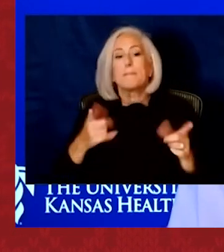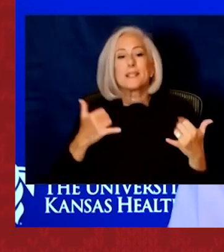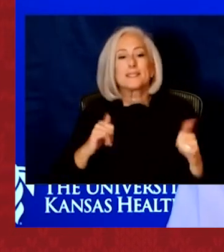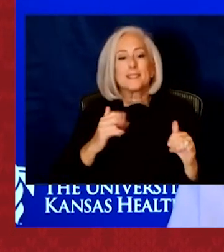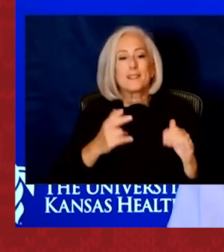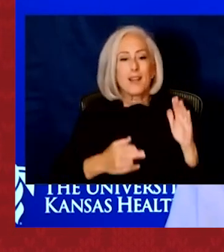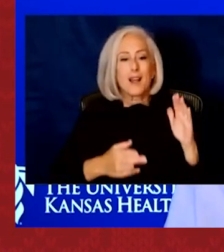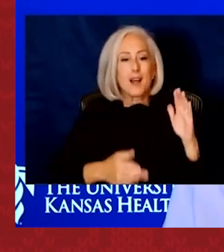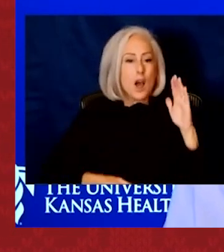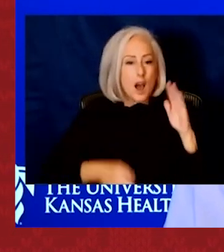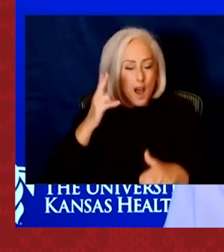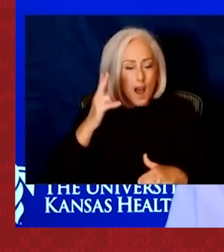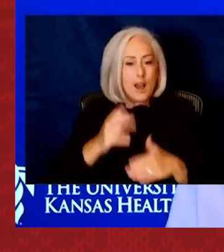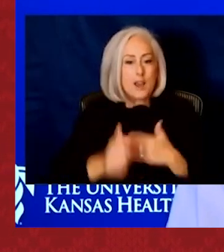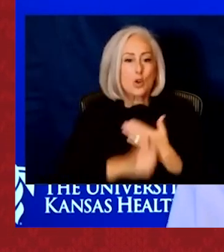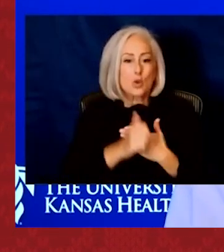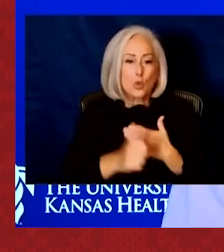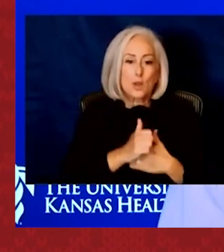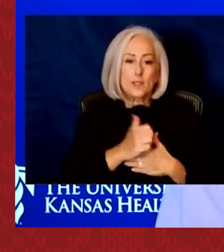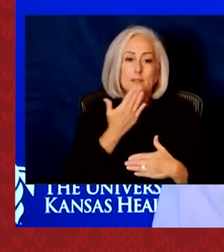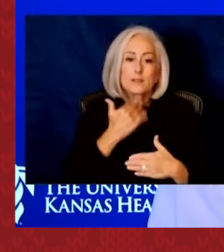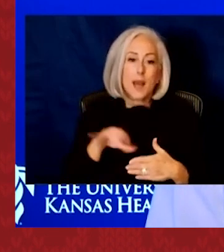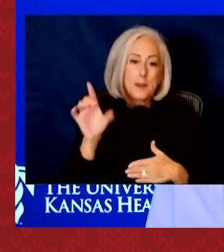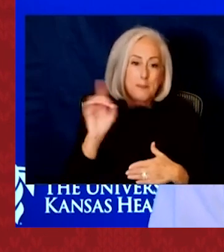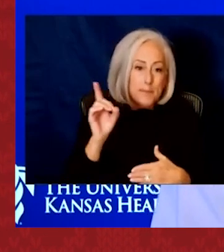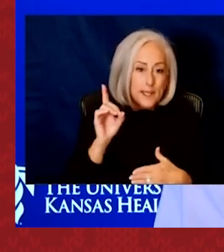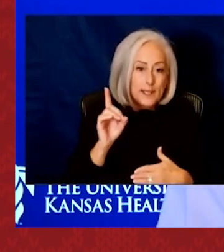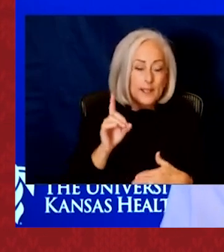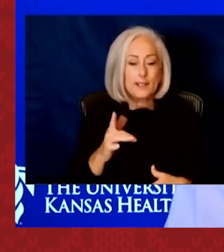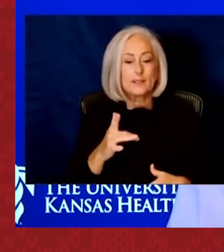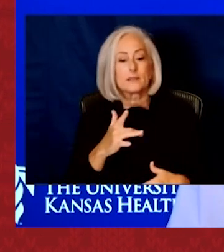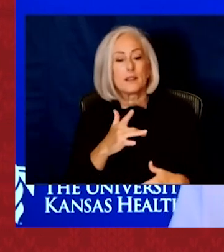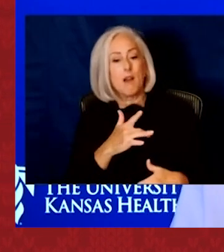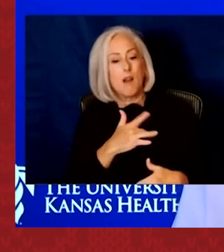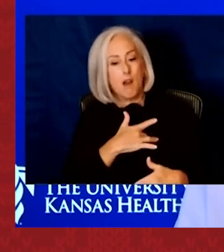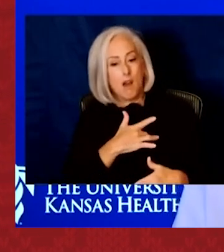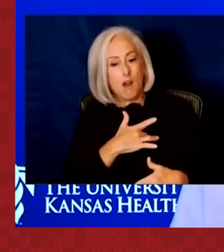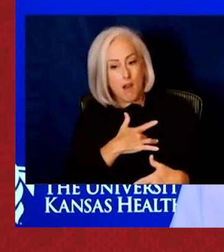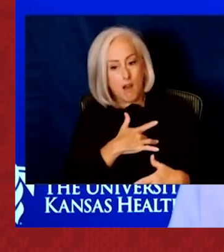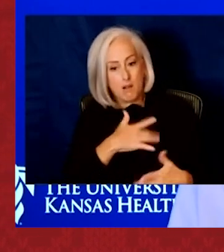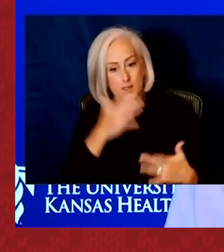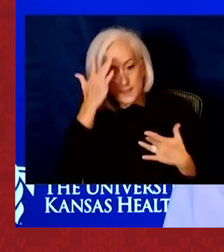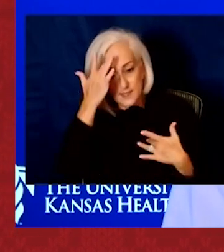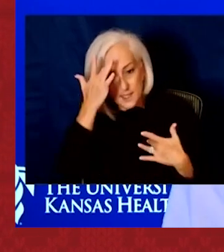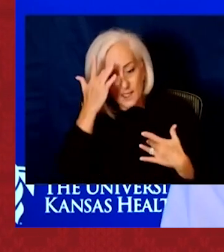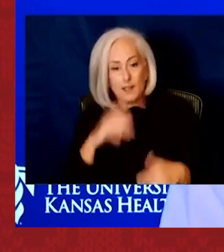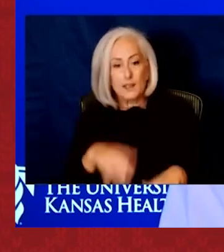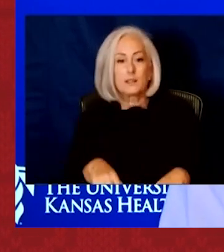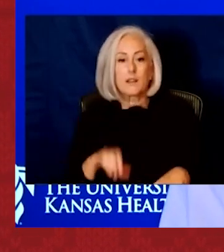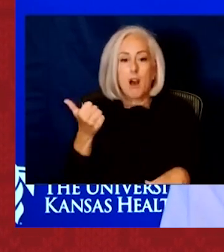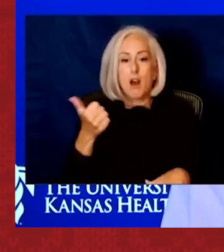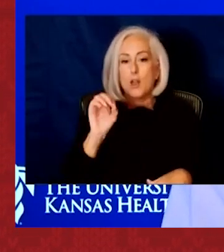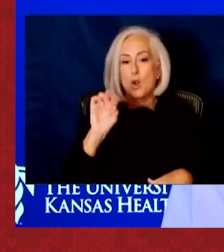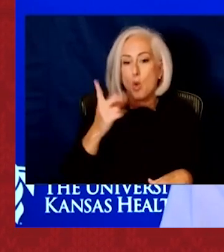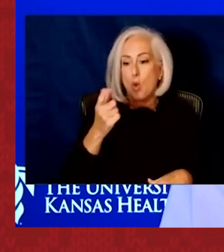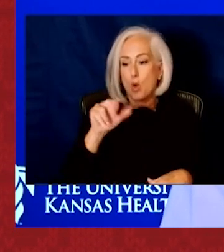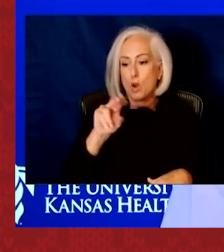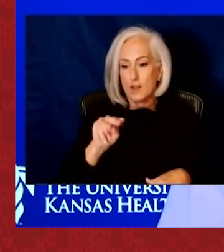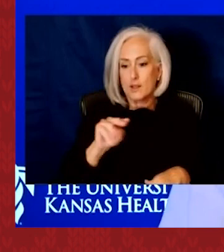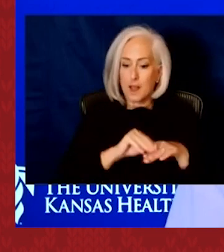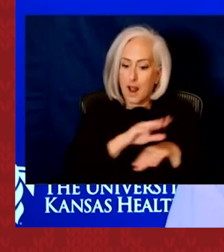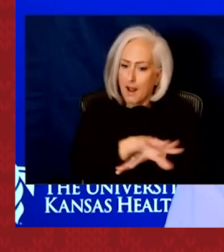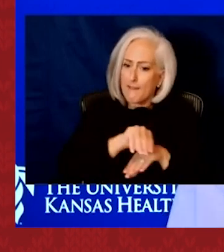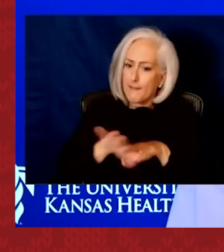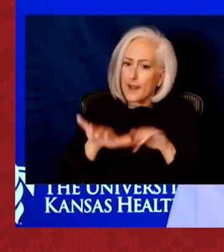heart complications, other organs as well. And so I think it's important, really protect your child as much as possible, or